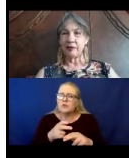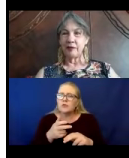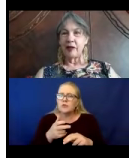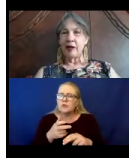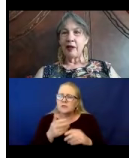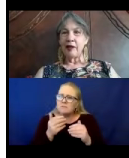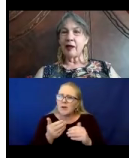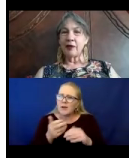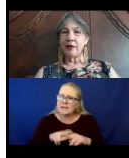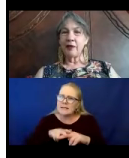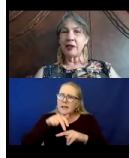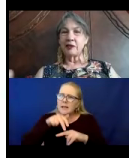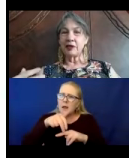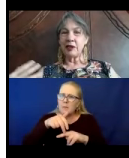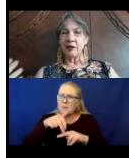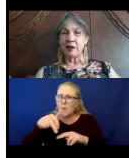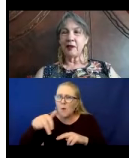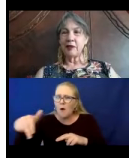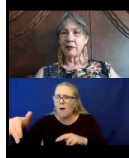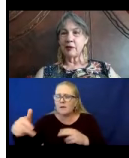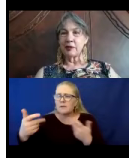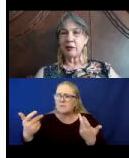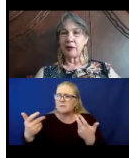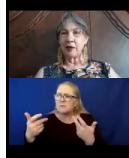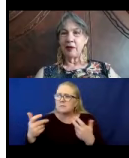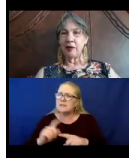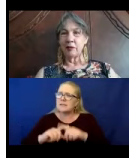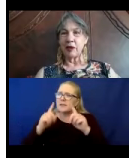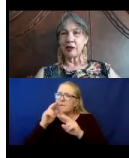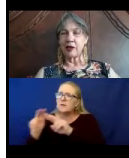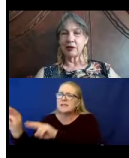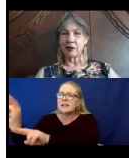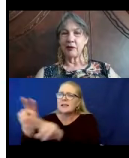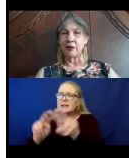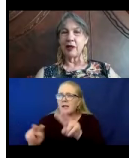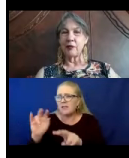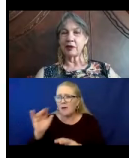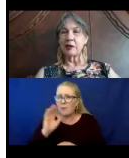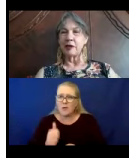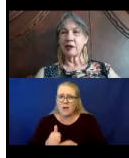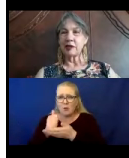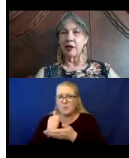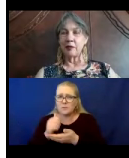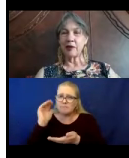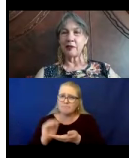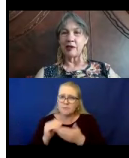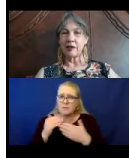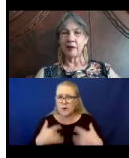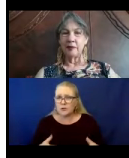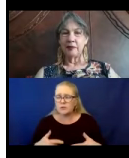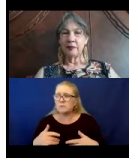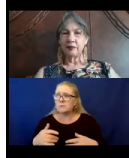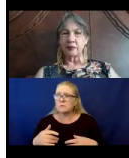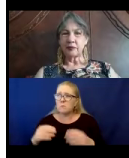street. That alone, change of scene, can sometimes help with depression and also create more stimulation and help with